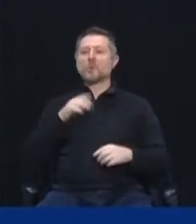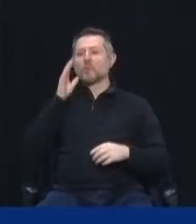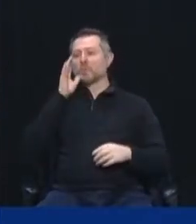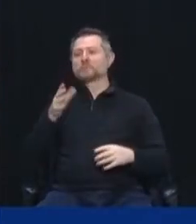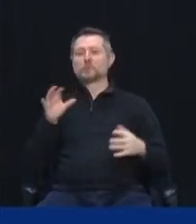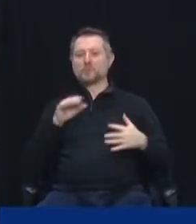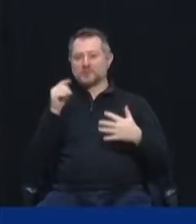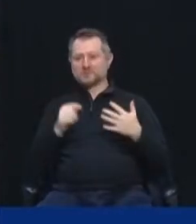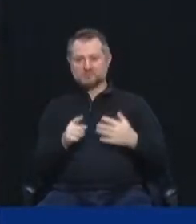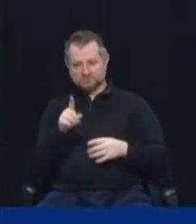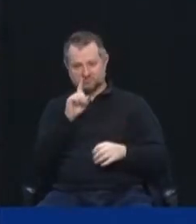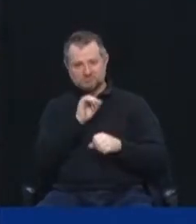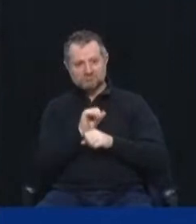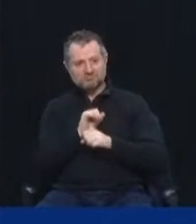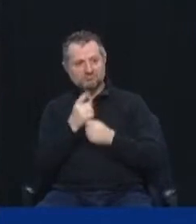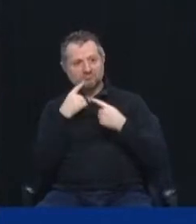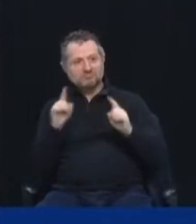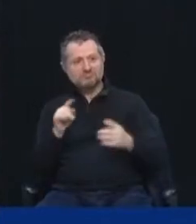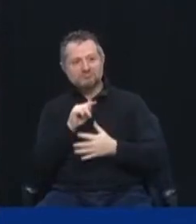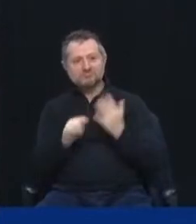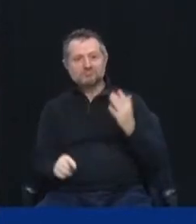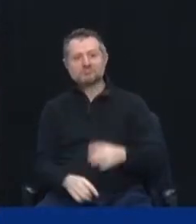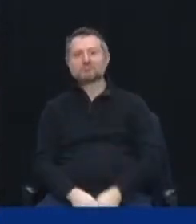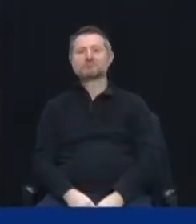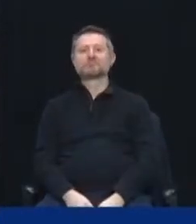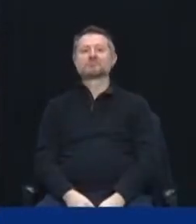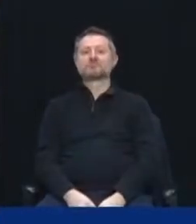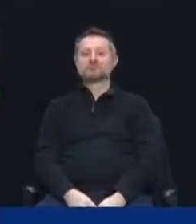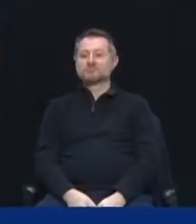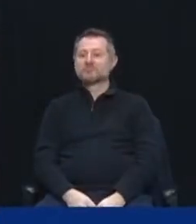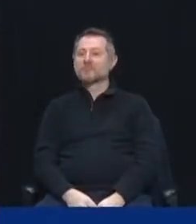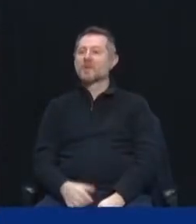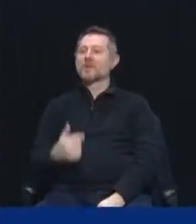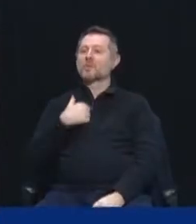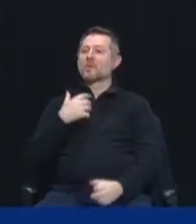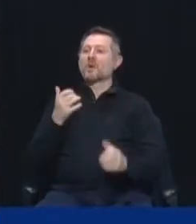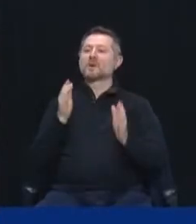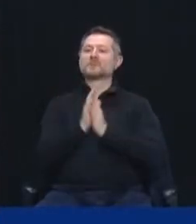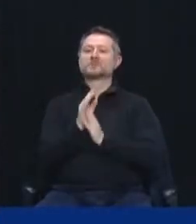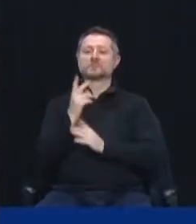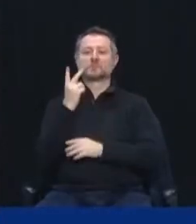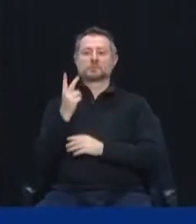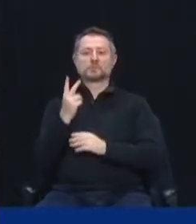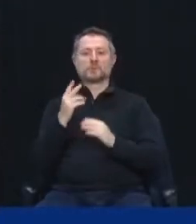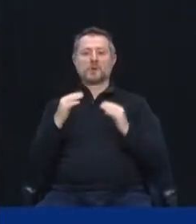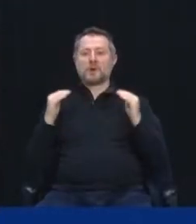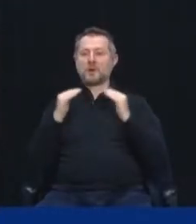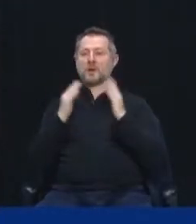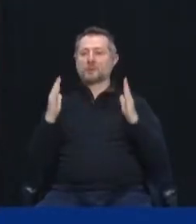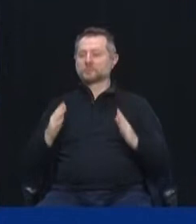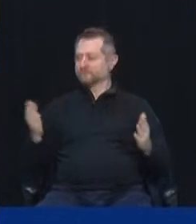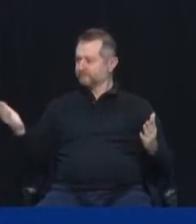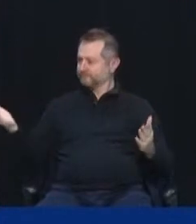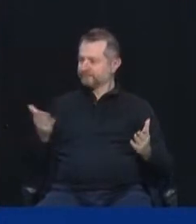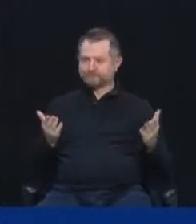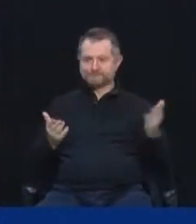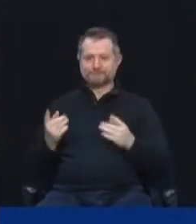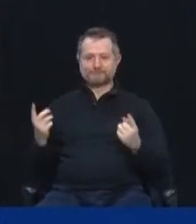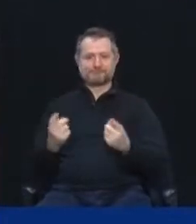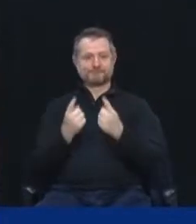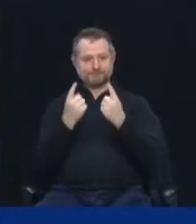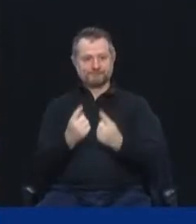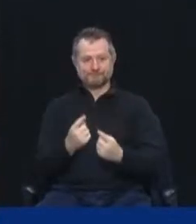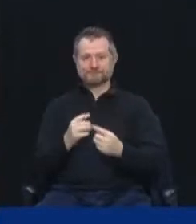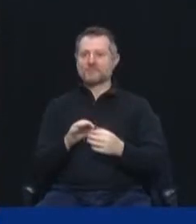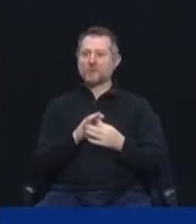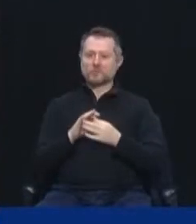want to ask my two colleagues, Assemblymember Al Taylor and Bobby Rodriguez, to stand with me, because in unity there is strength.